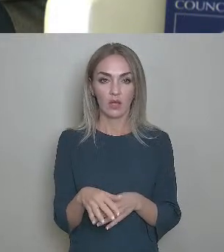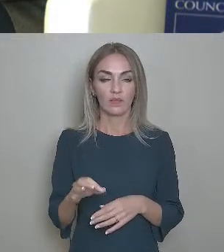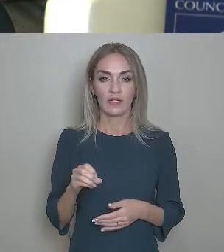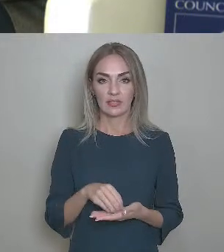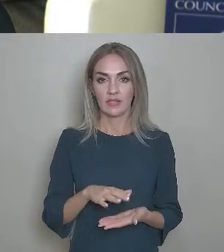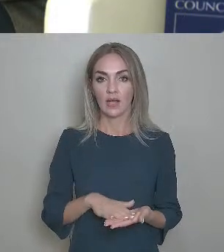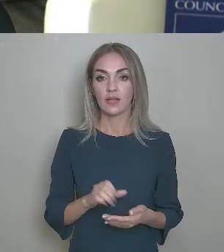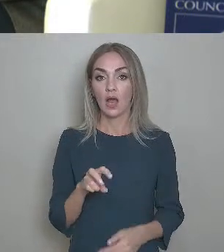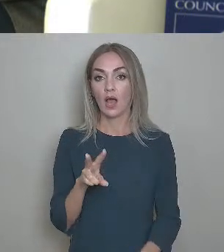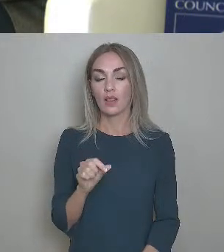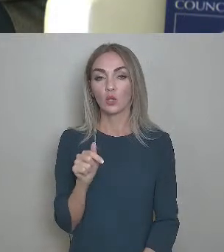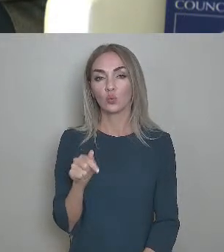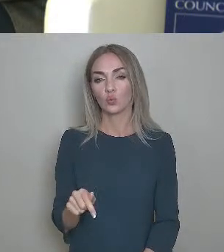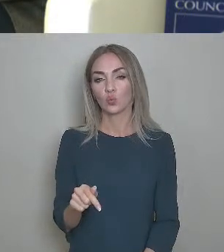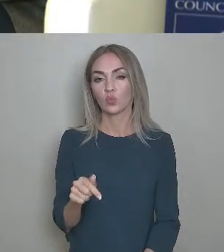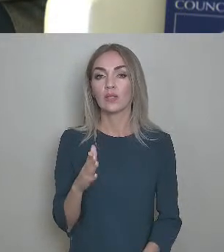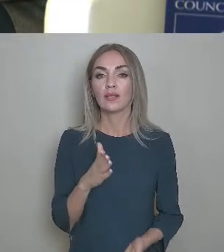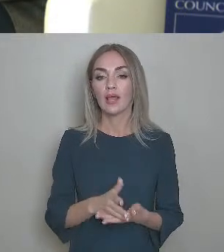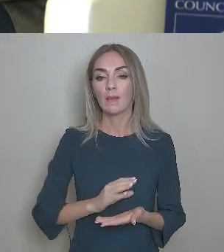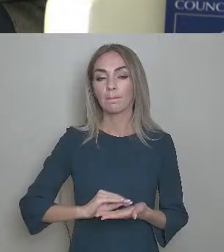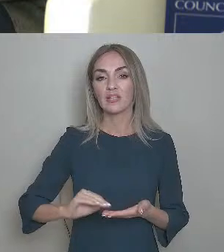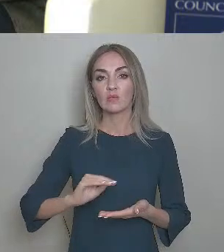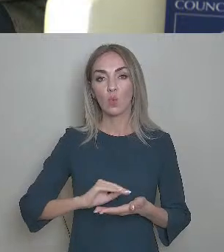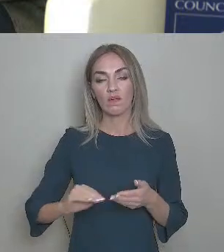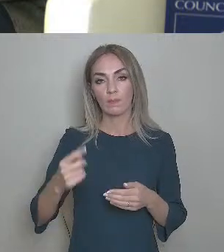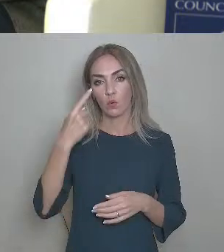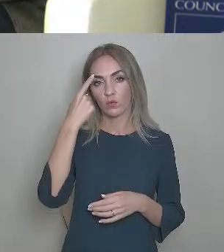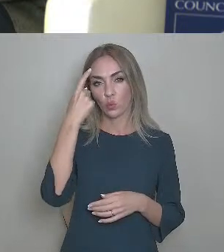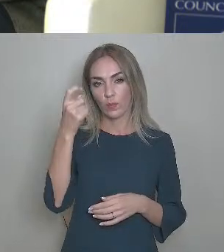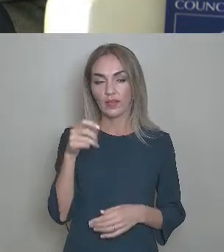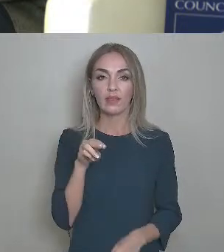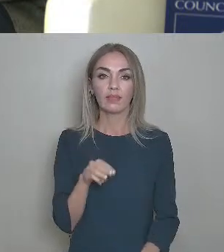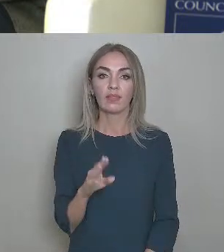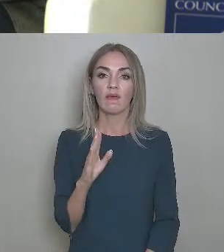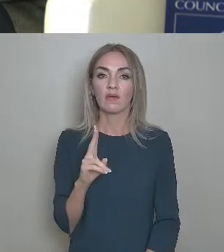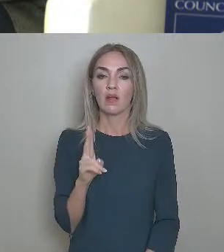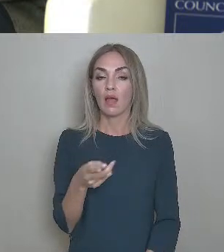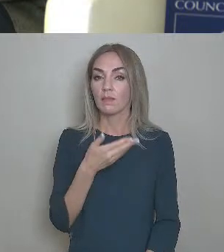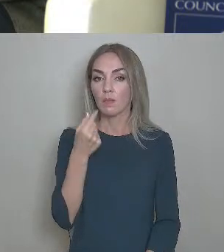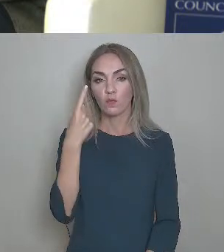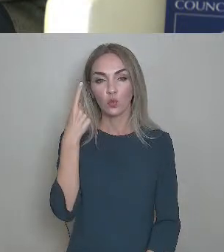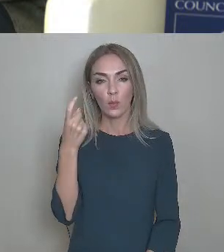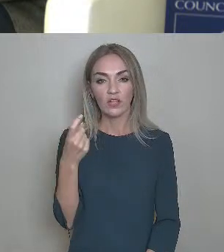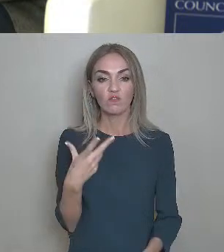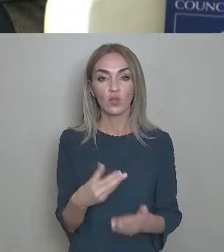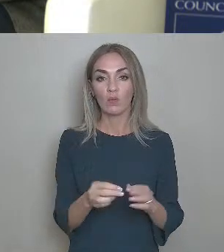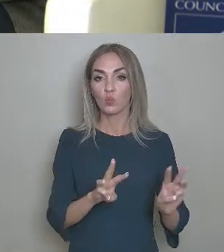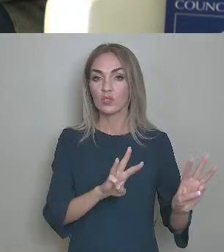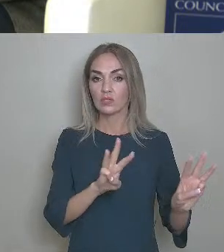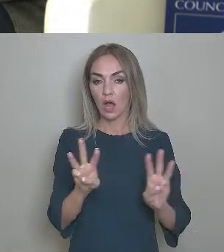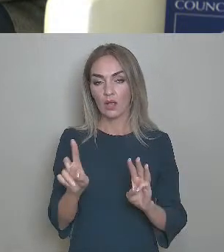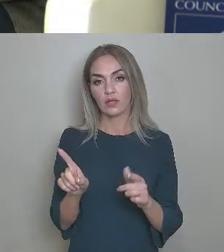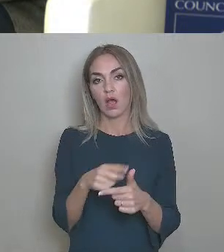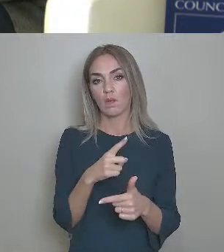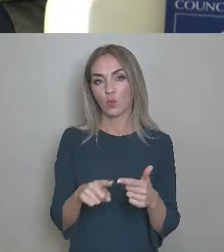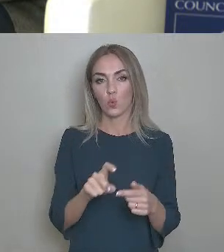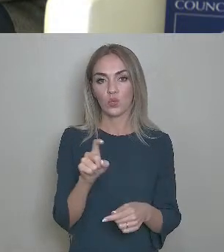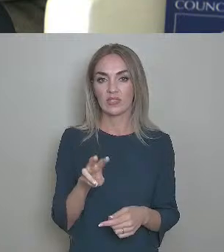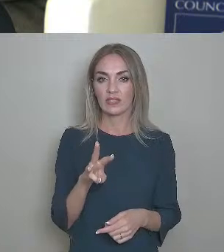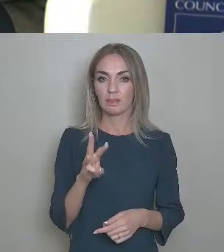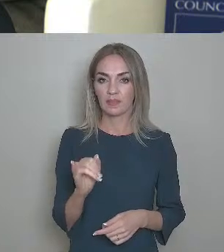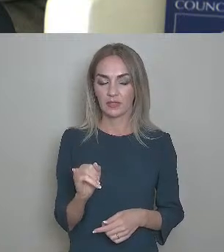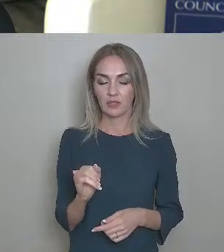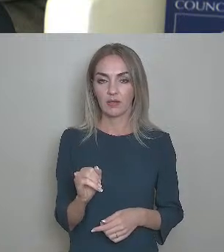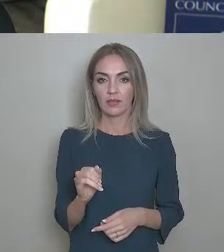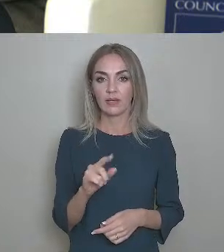you fail to abide that, then that's the reason, the ground to refuse registration. We have written a notification to the CC, but